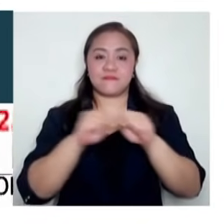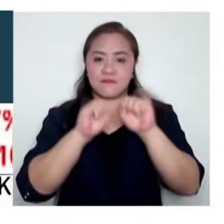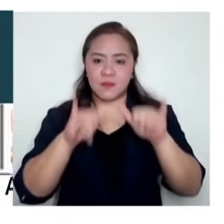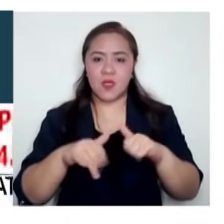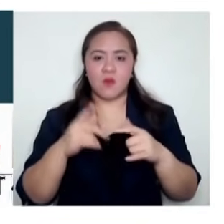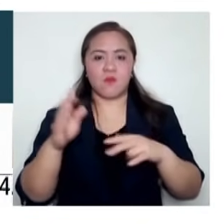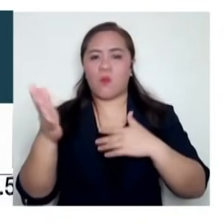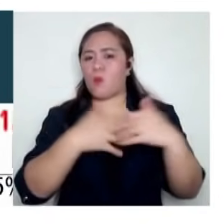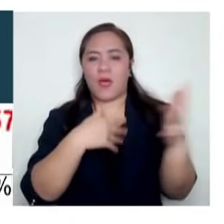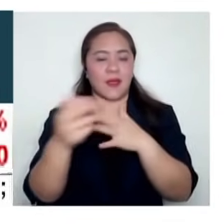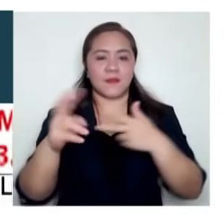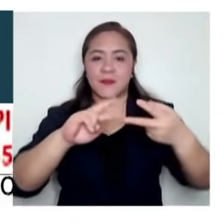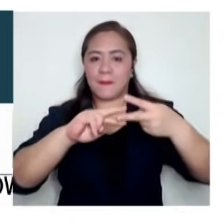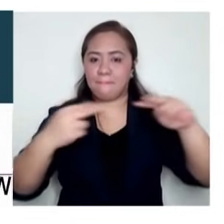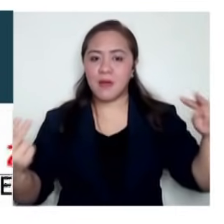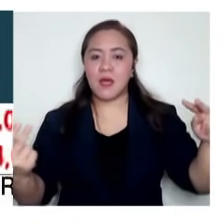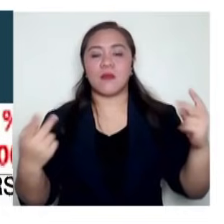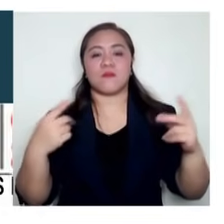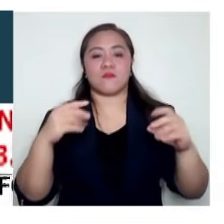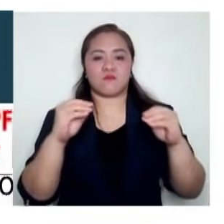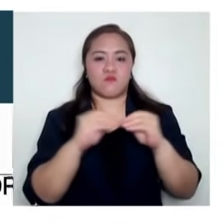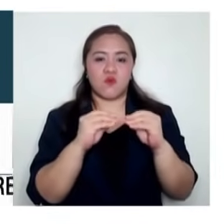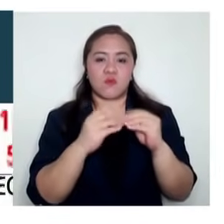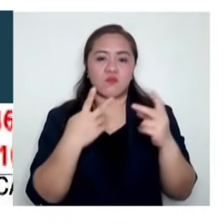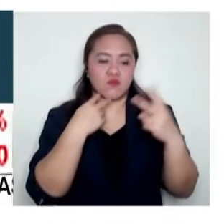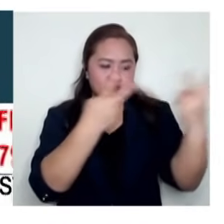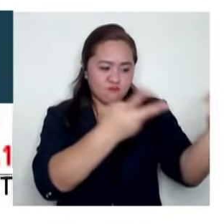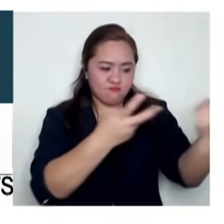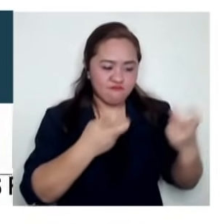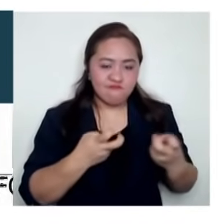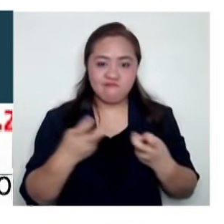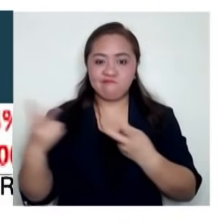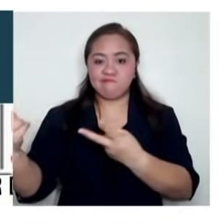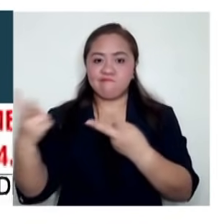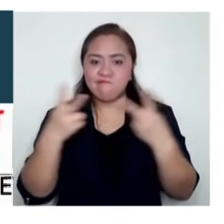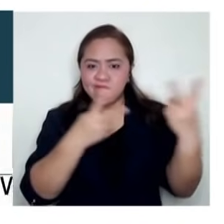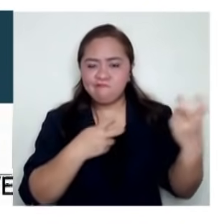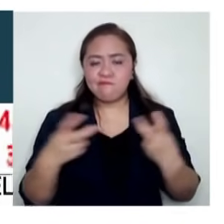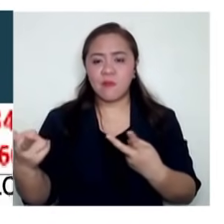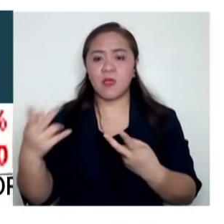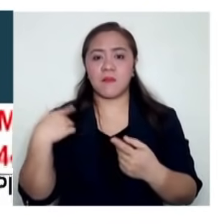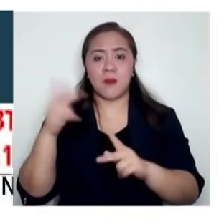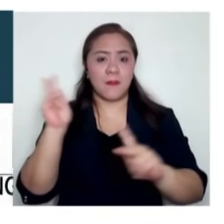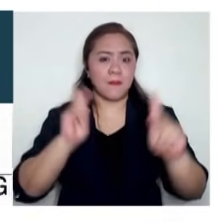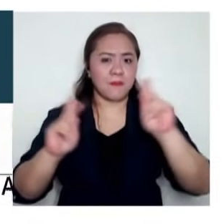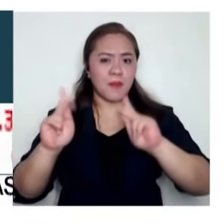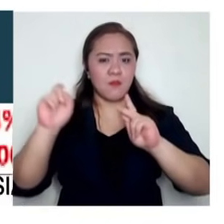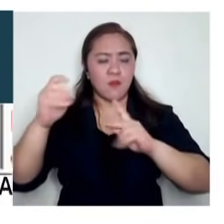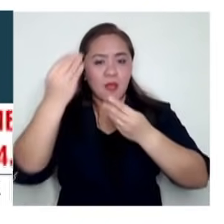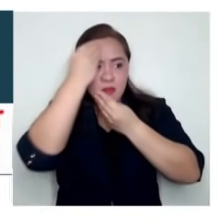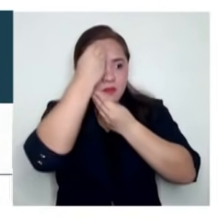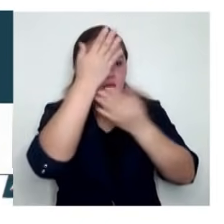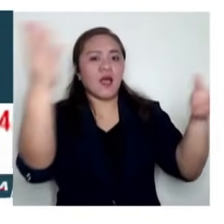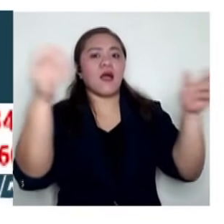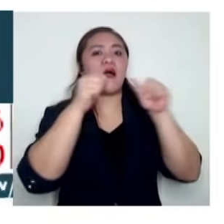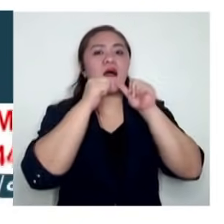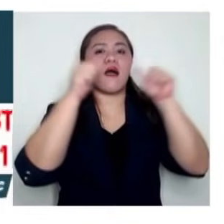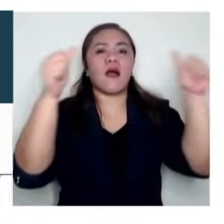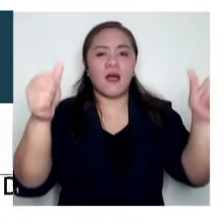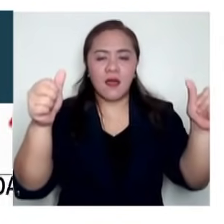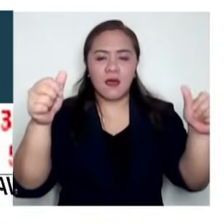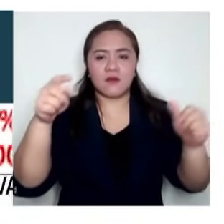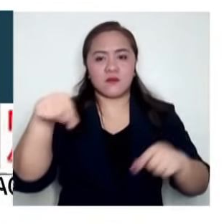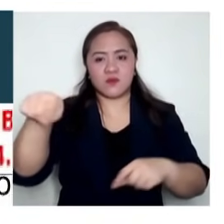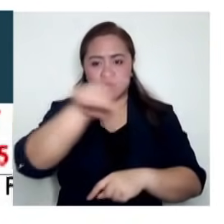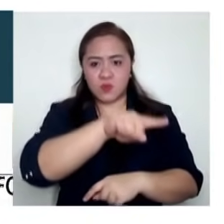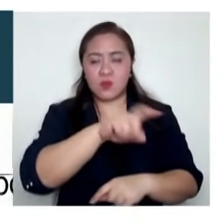is, especially a more transmissible one like the Delta variant, that people have to be informed about it and not just rely on,